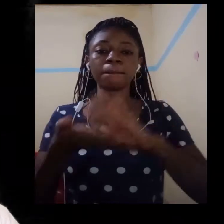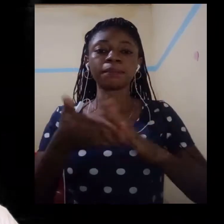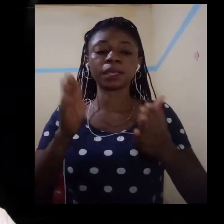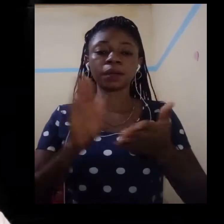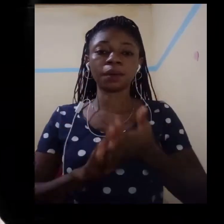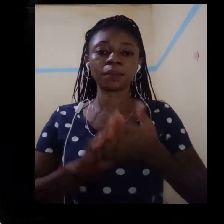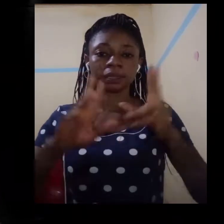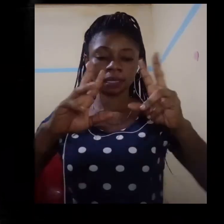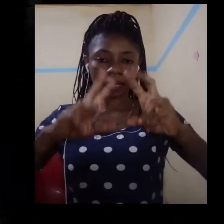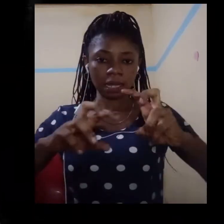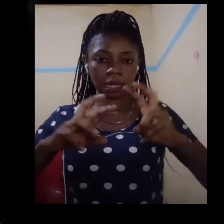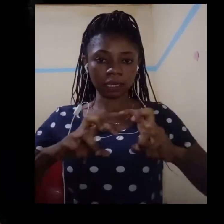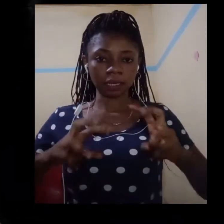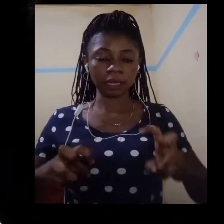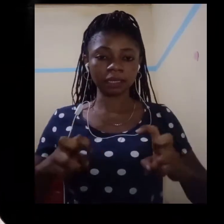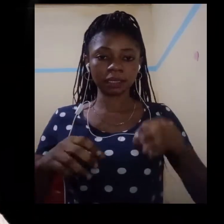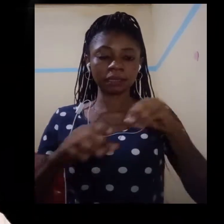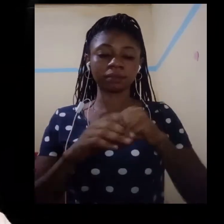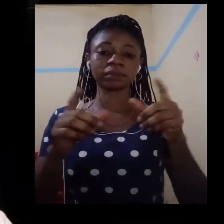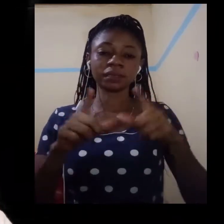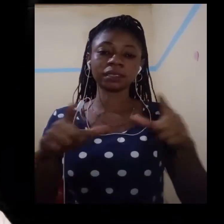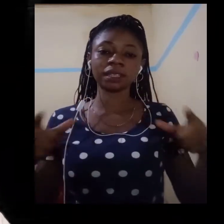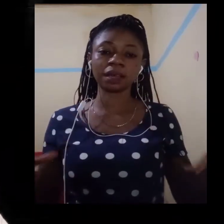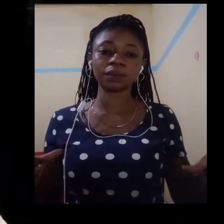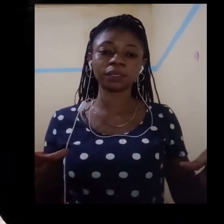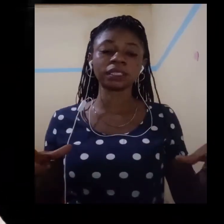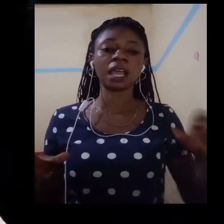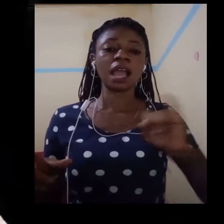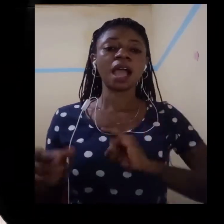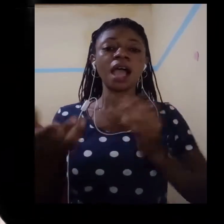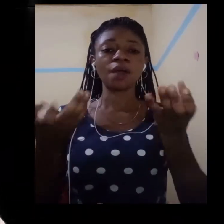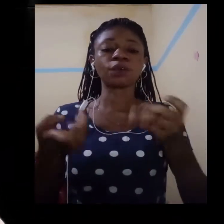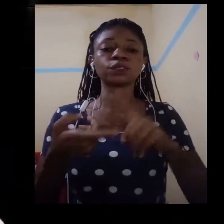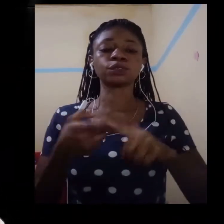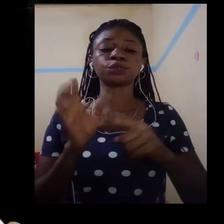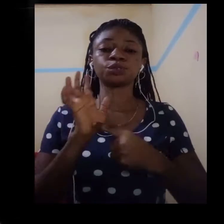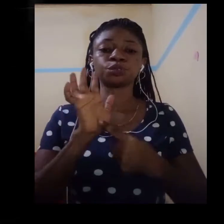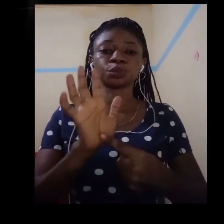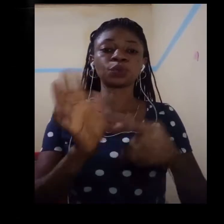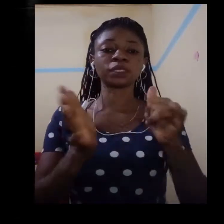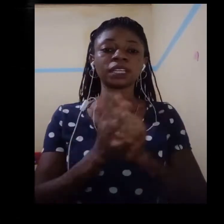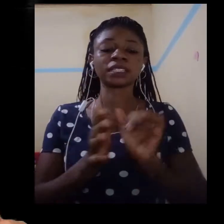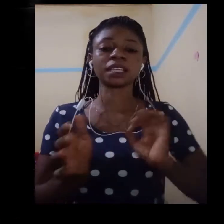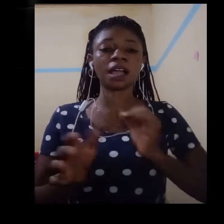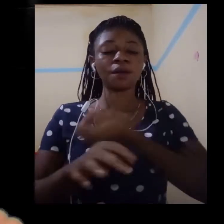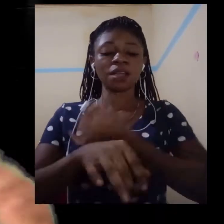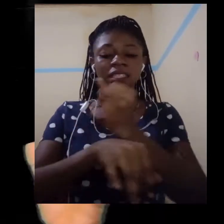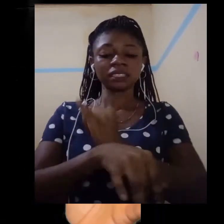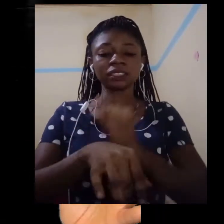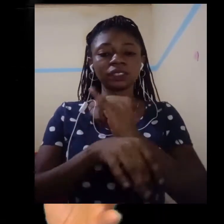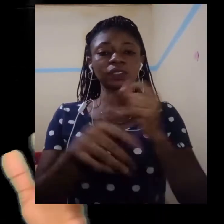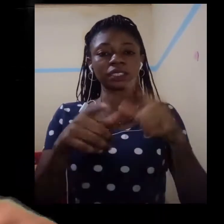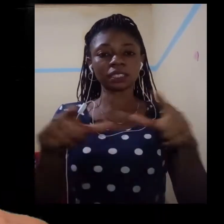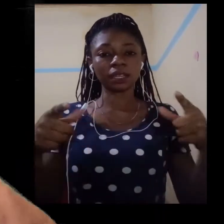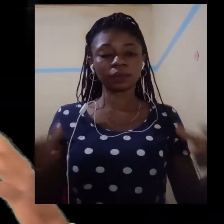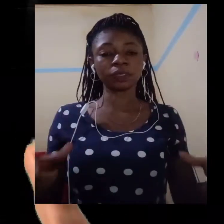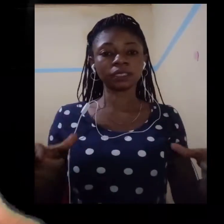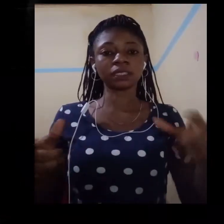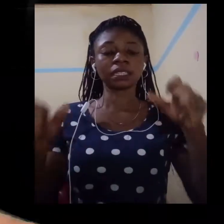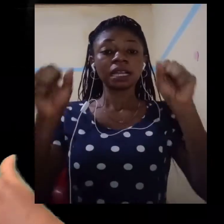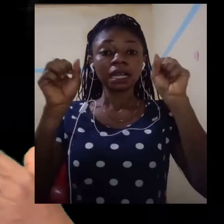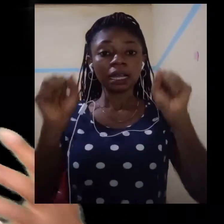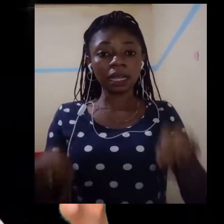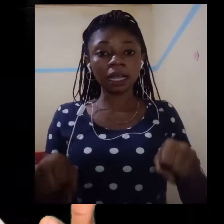analyzed linguistically. I want to show that our Indigenous Sign Languages may be limited in